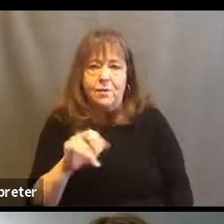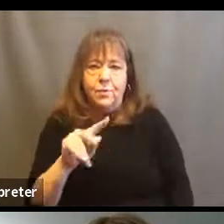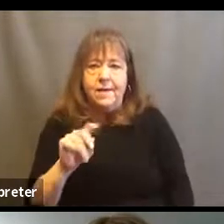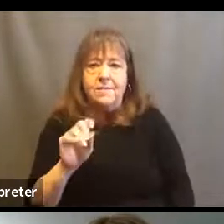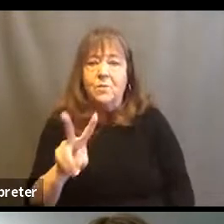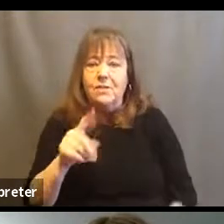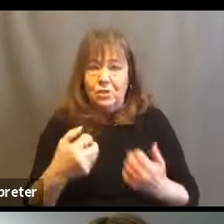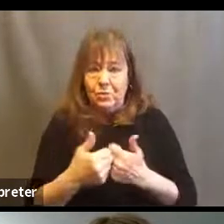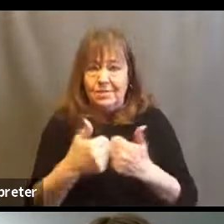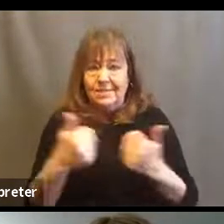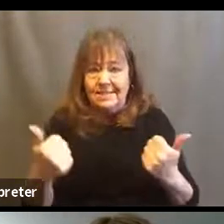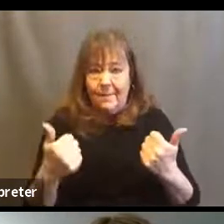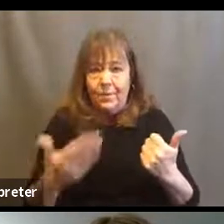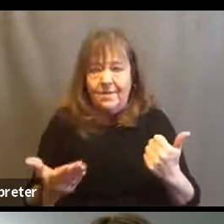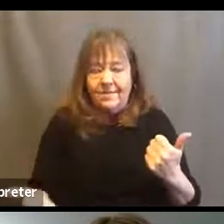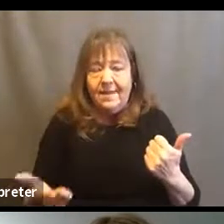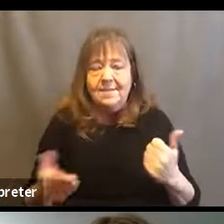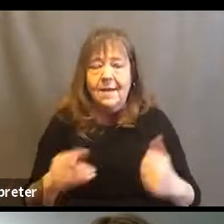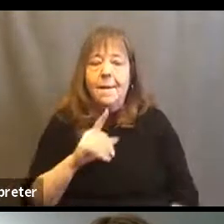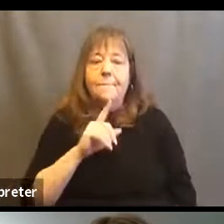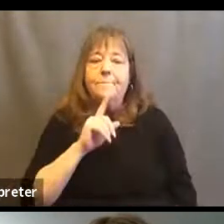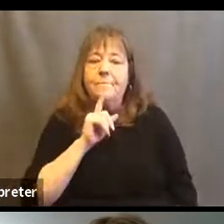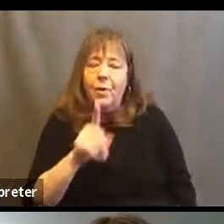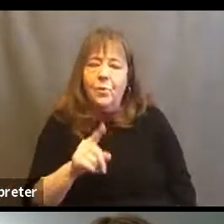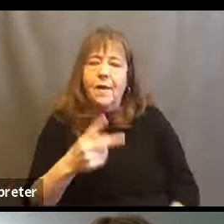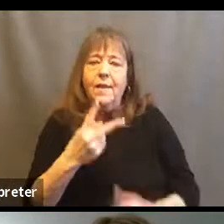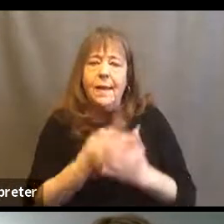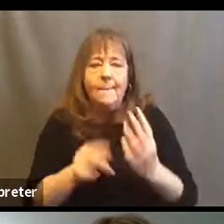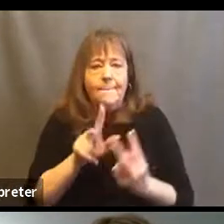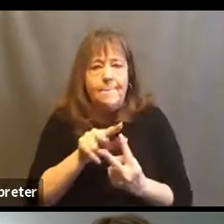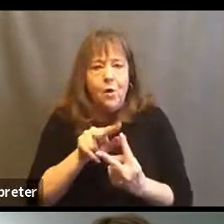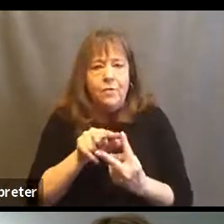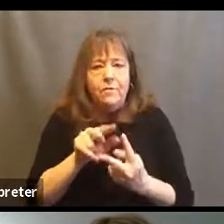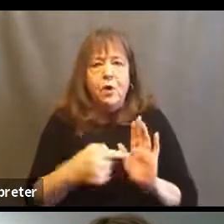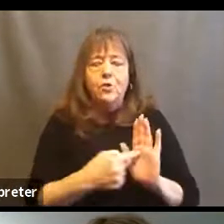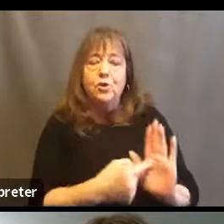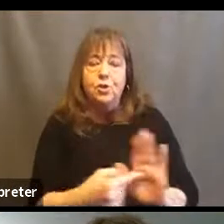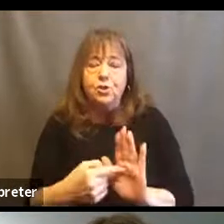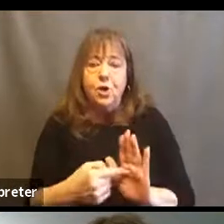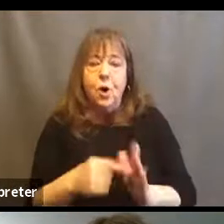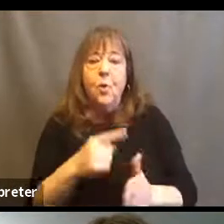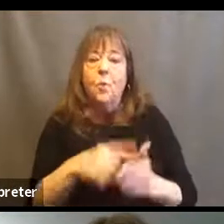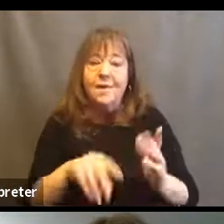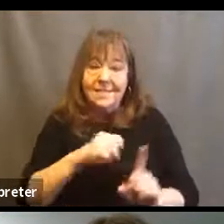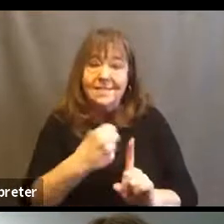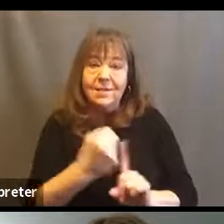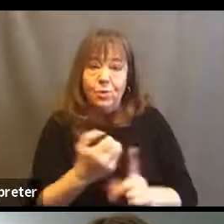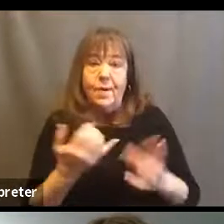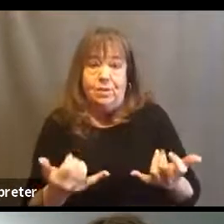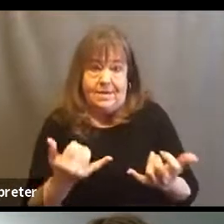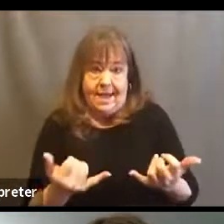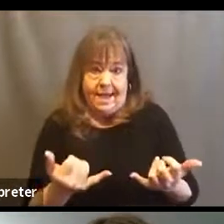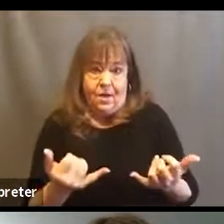separate things. So it really just gives you a good, real quick snapshot of what's our condition right now.